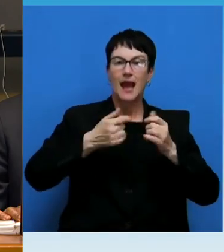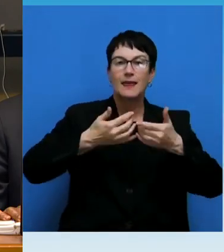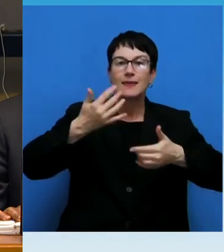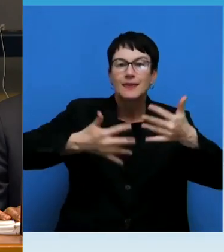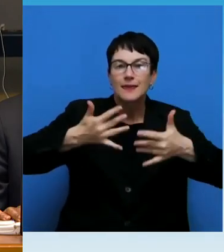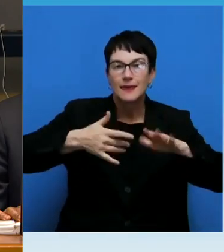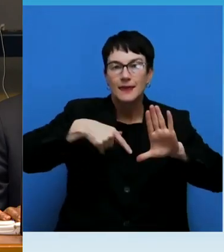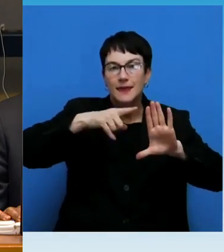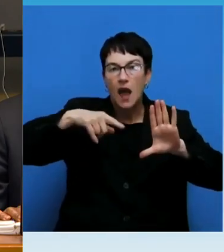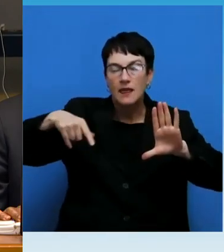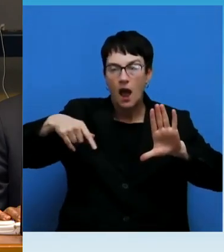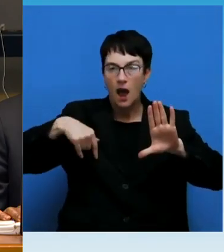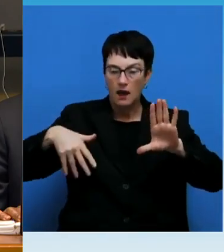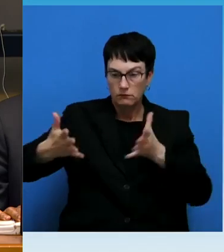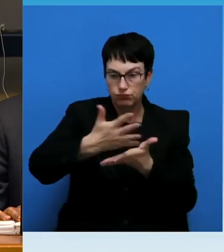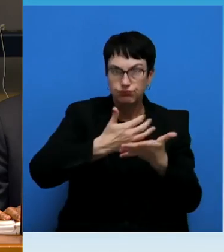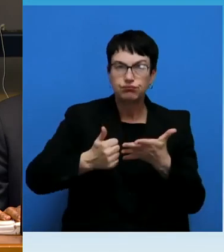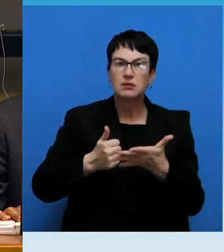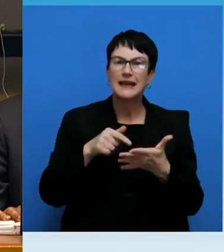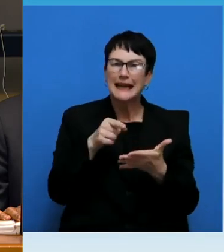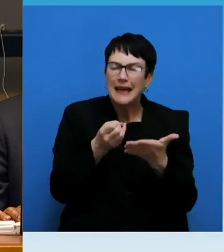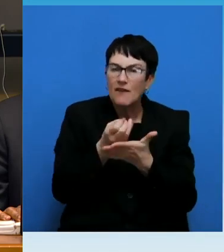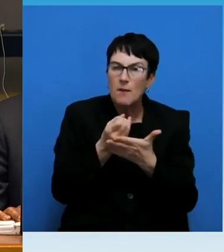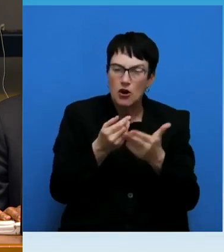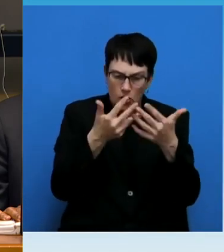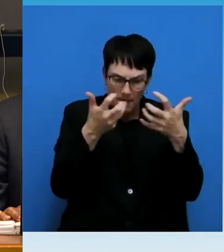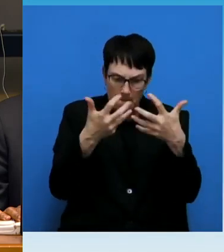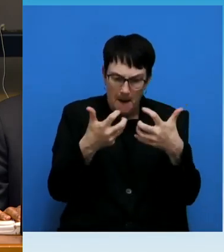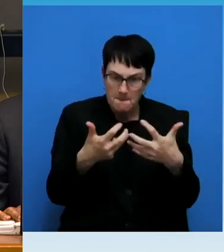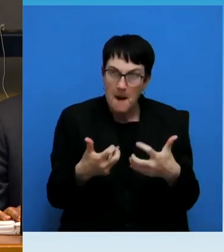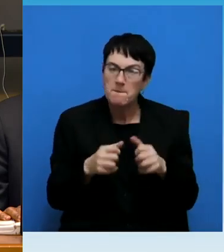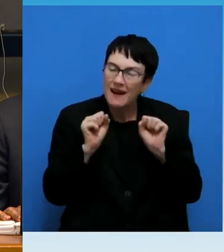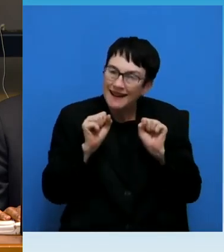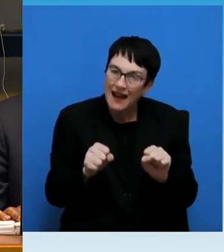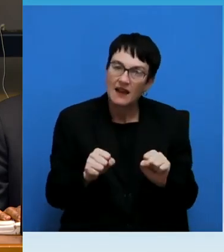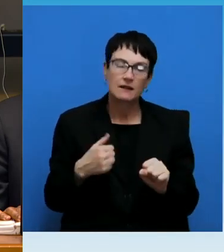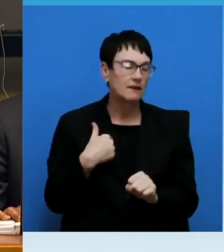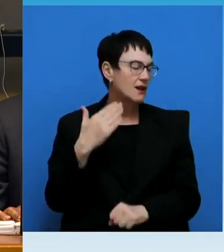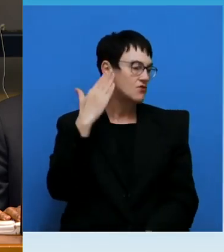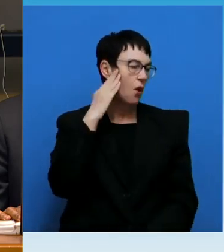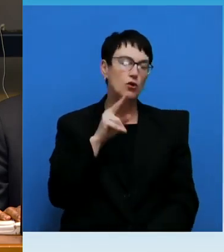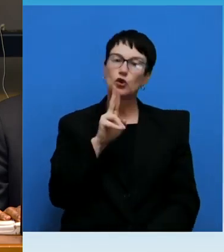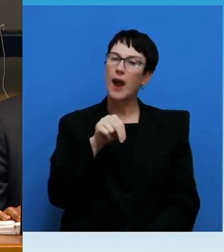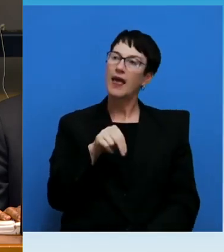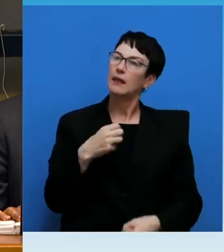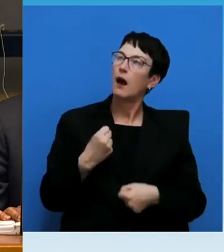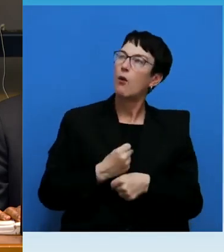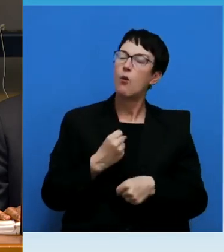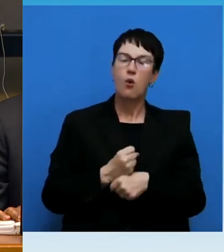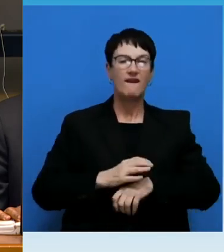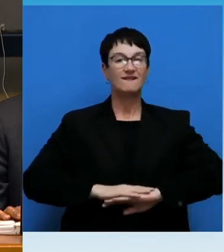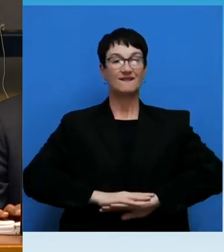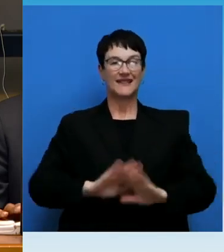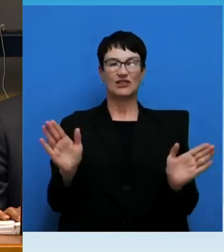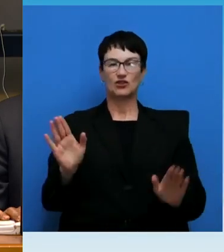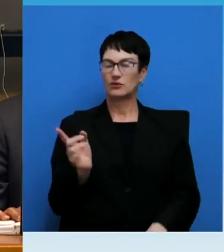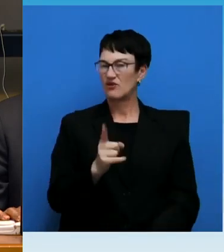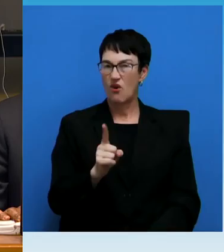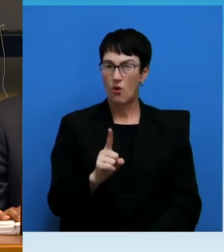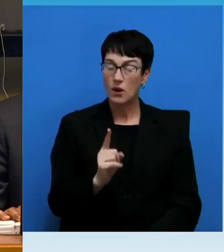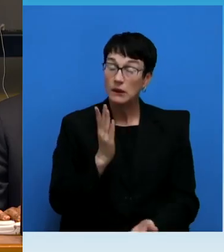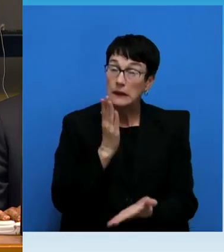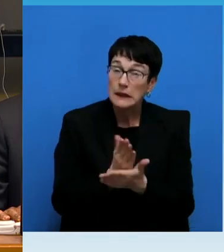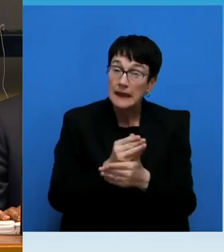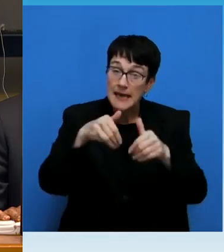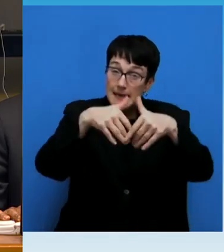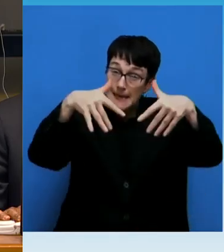disability inclusion across the UN system is unfinished business. True systematic change takes time, and the gaps that remain